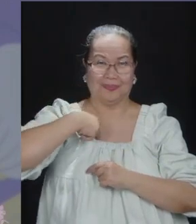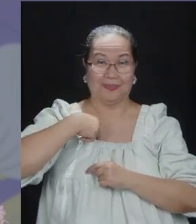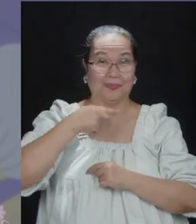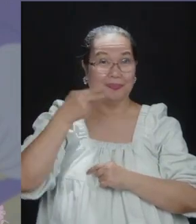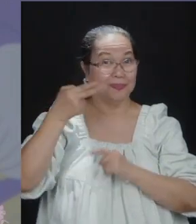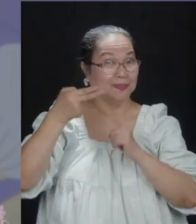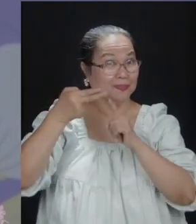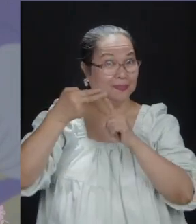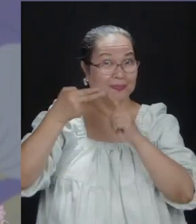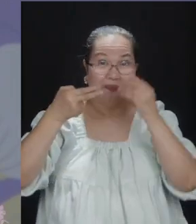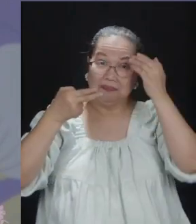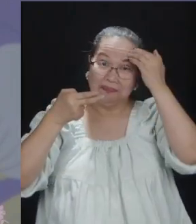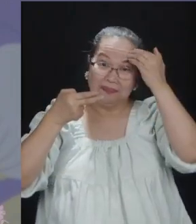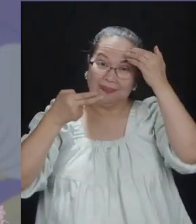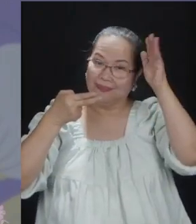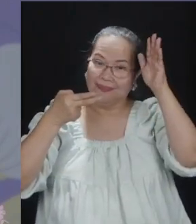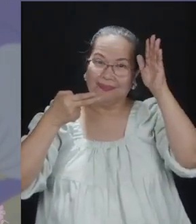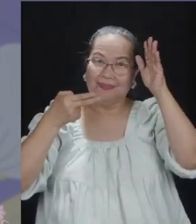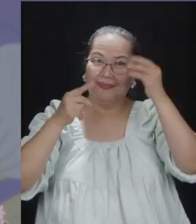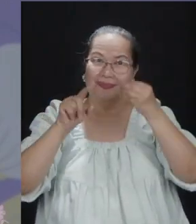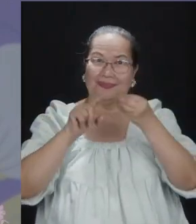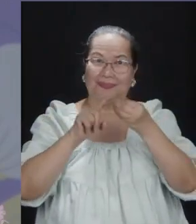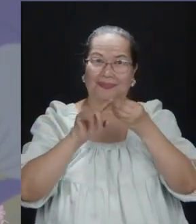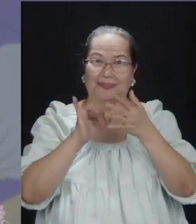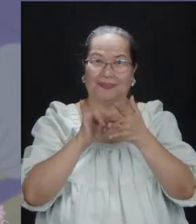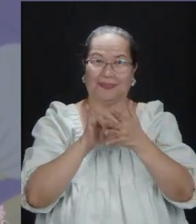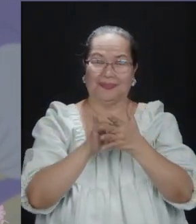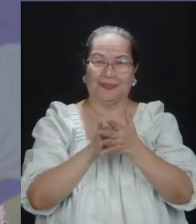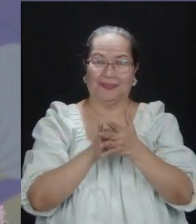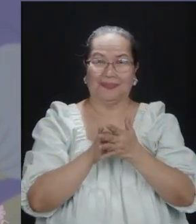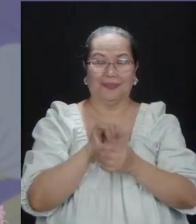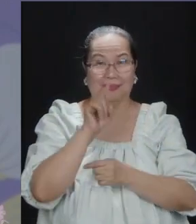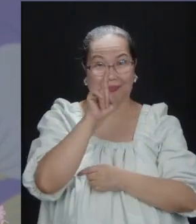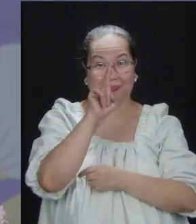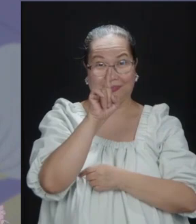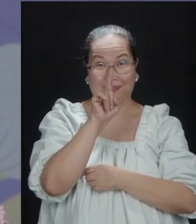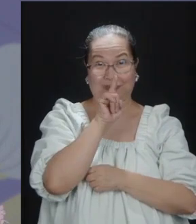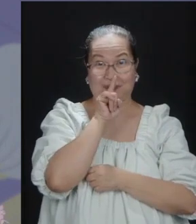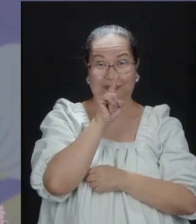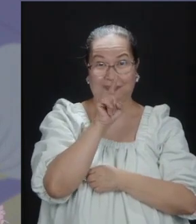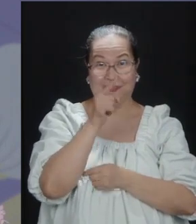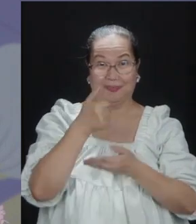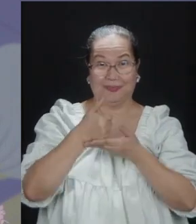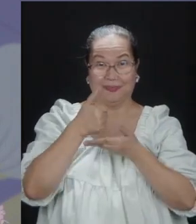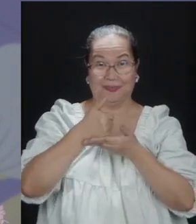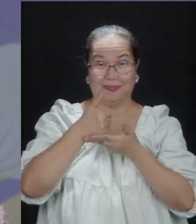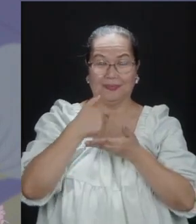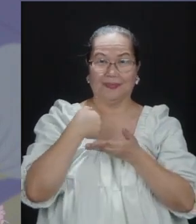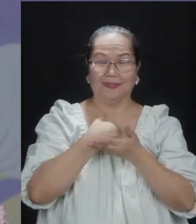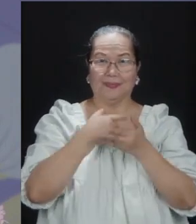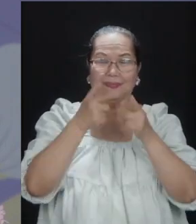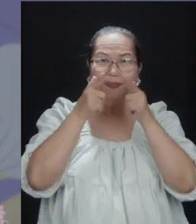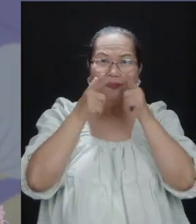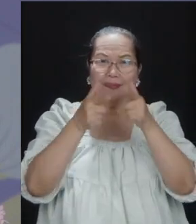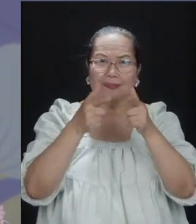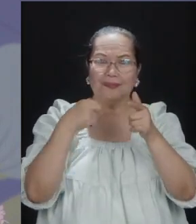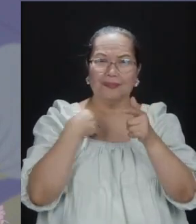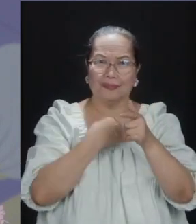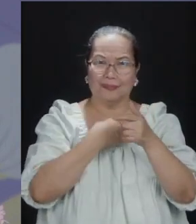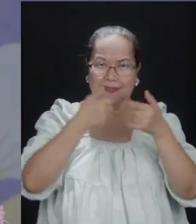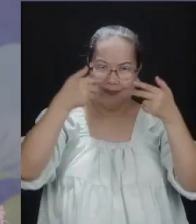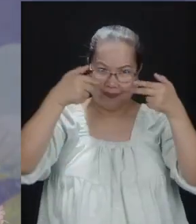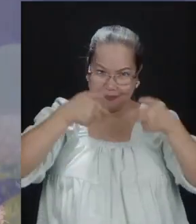Hannah did not know that yet. And so here's one truth that's helpful as we look at our own set